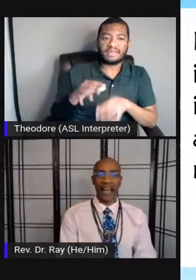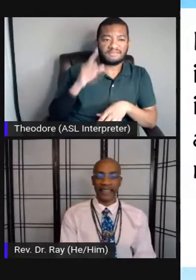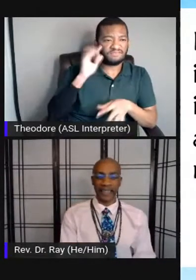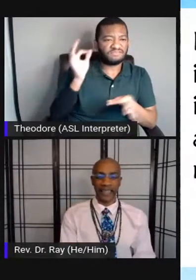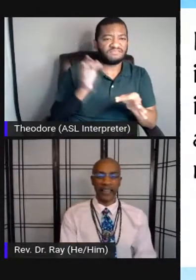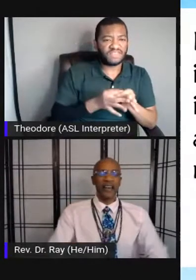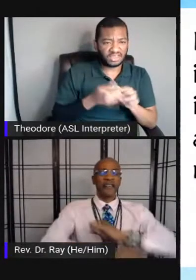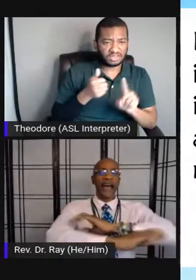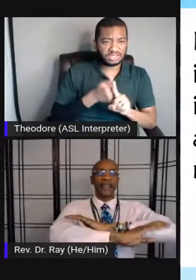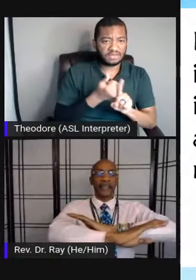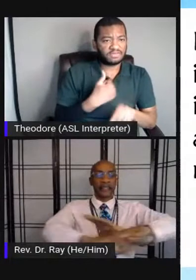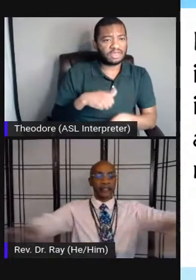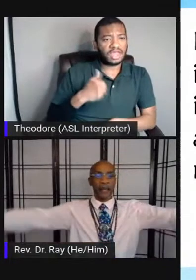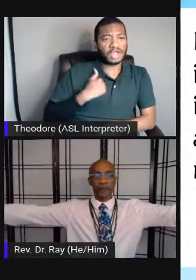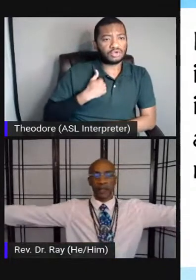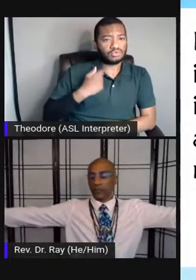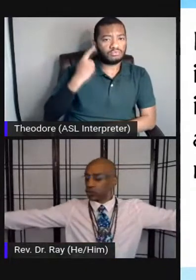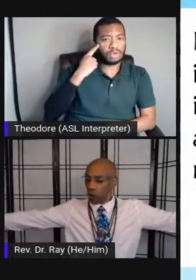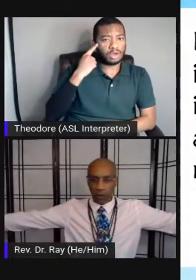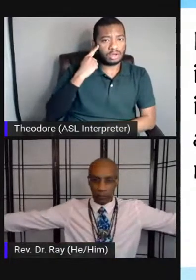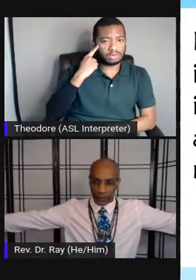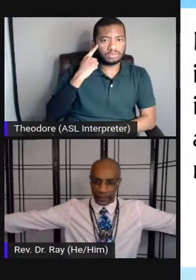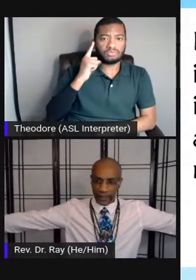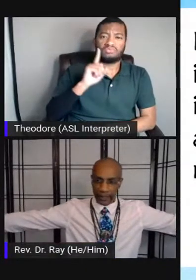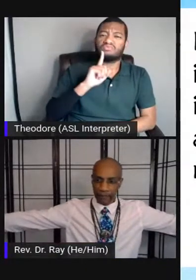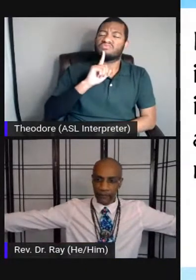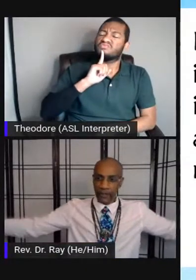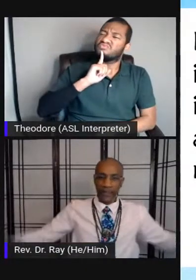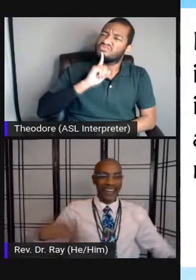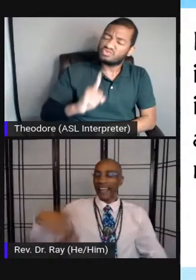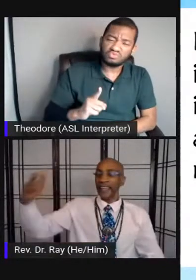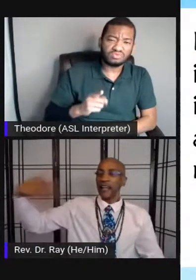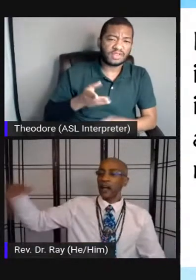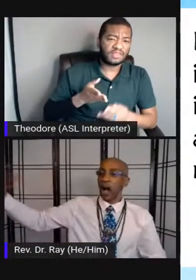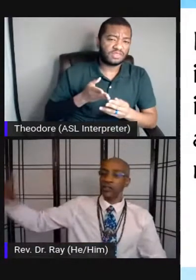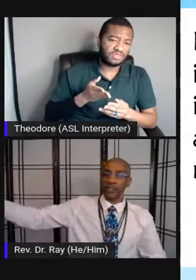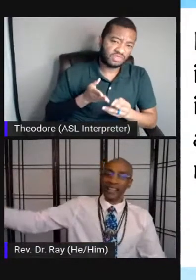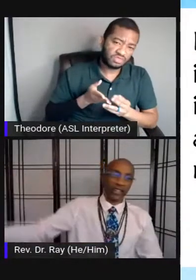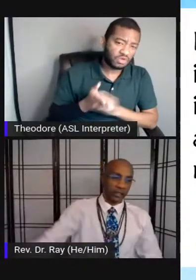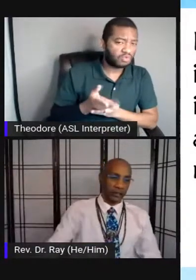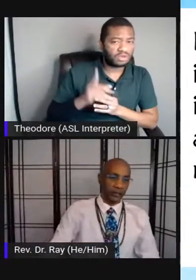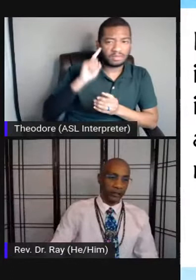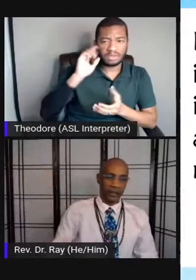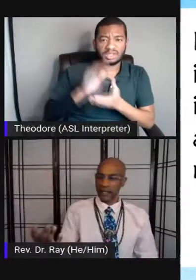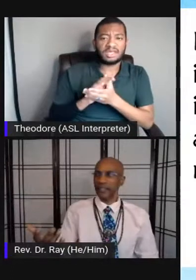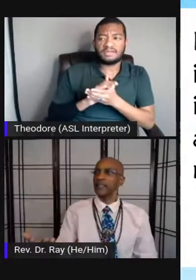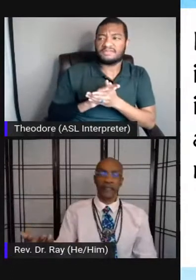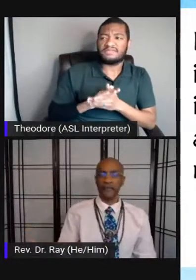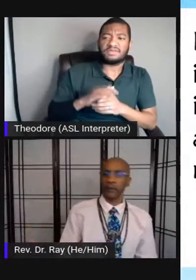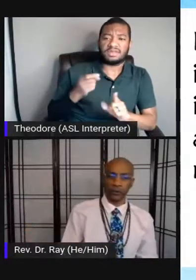own idea that it accepts it so completely that any contradiction